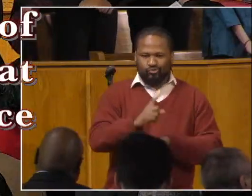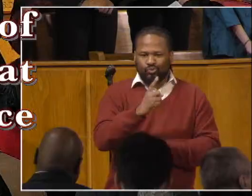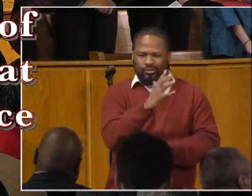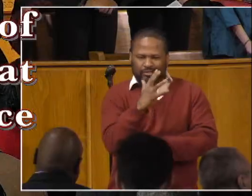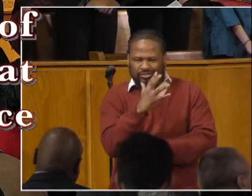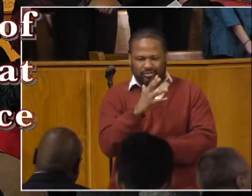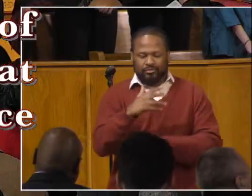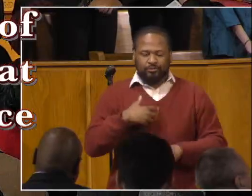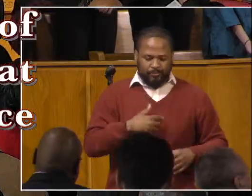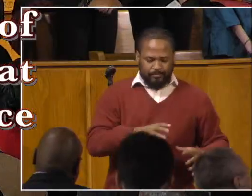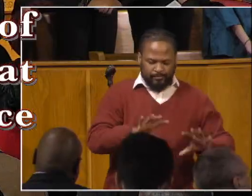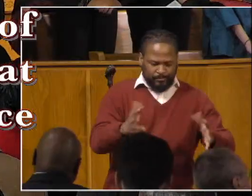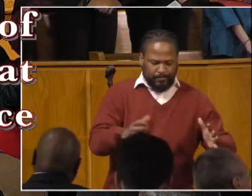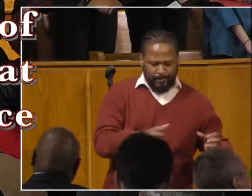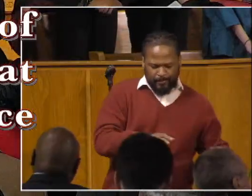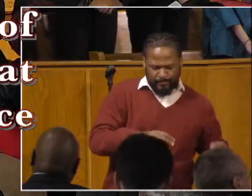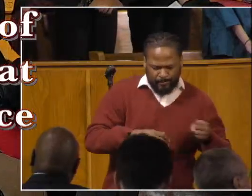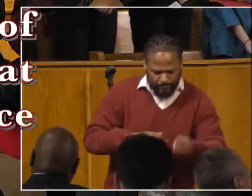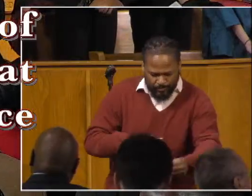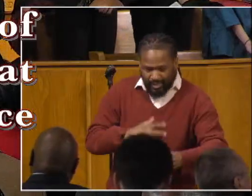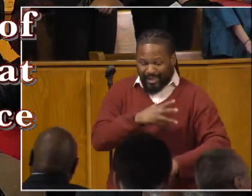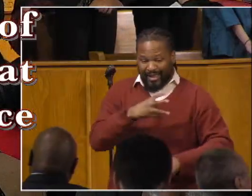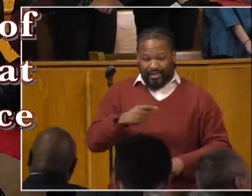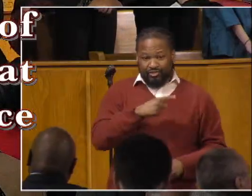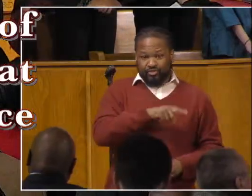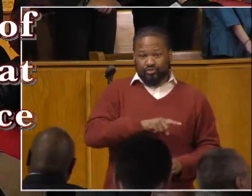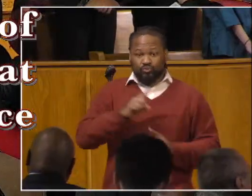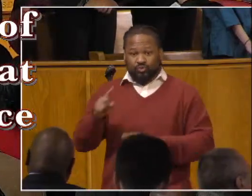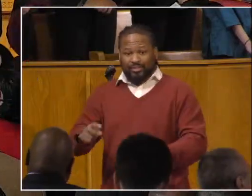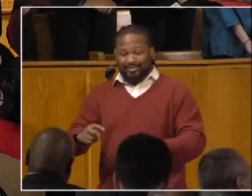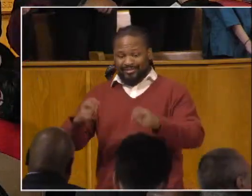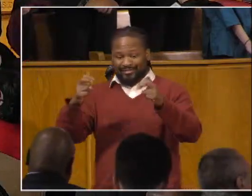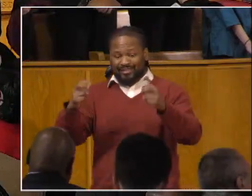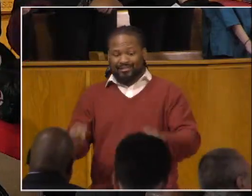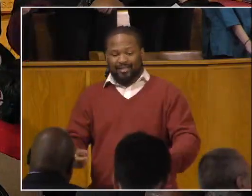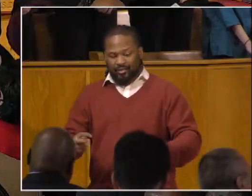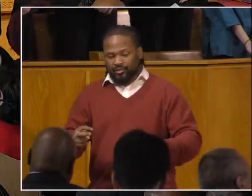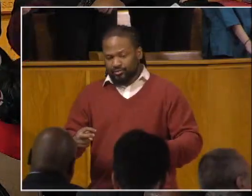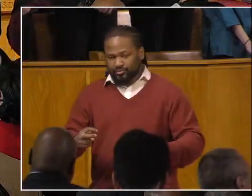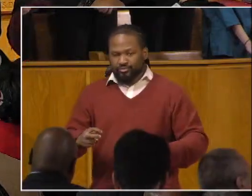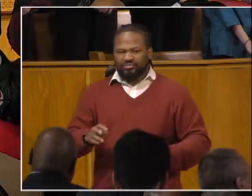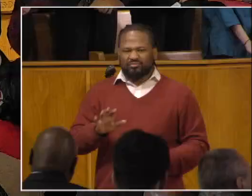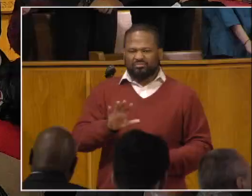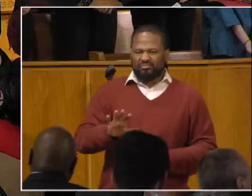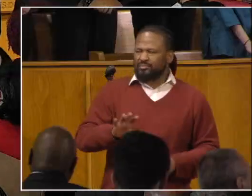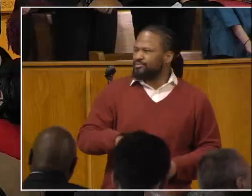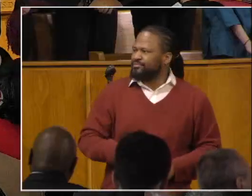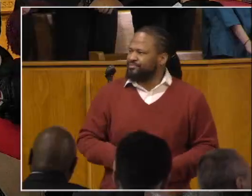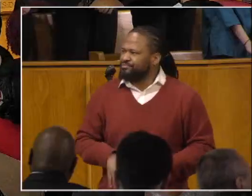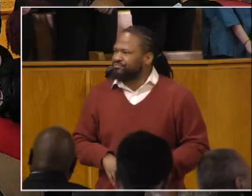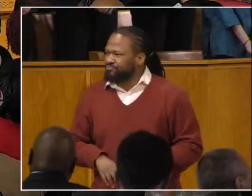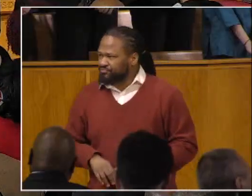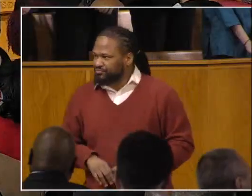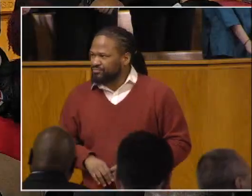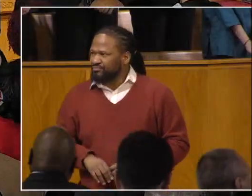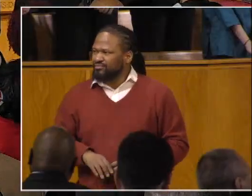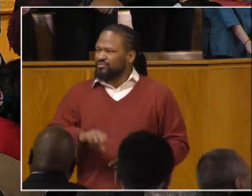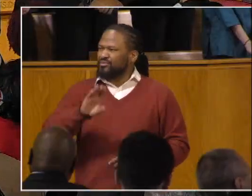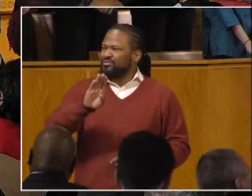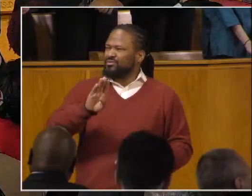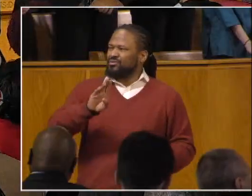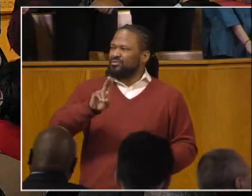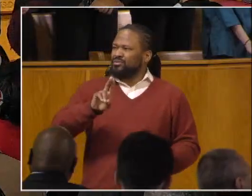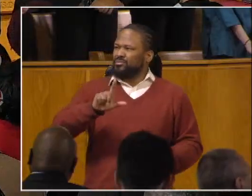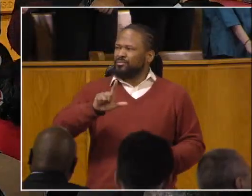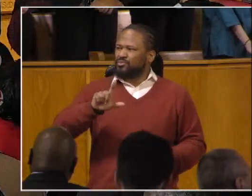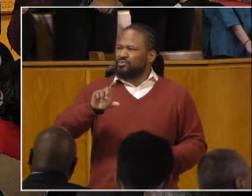went and sat down across from him at a distance of about a bow shot. For she said to